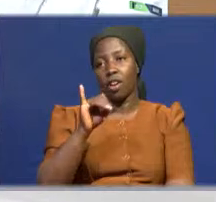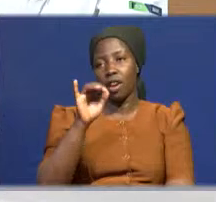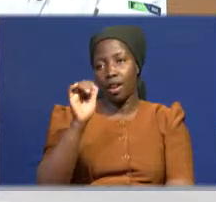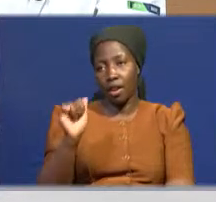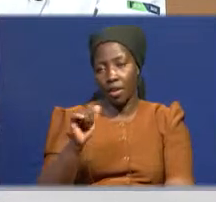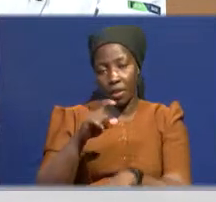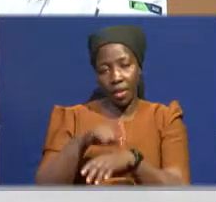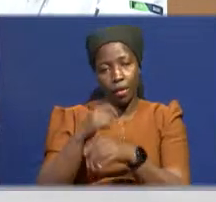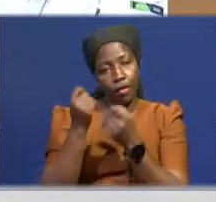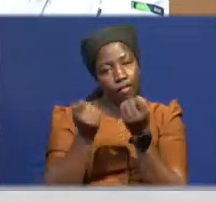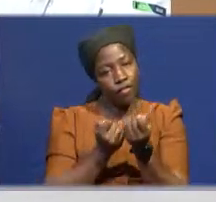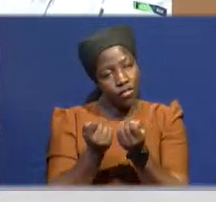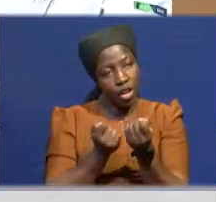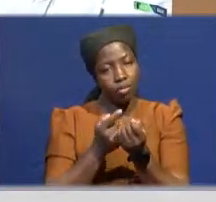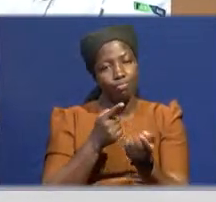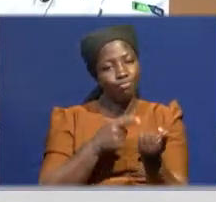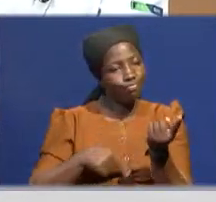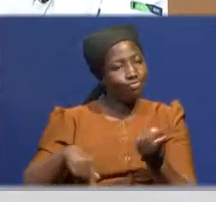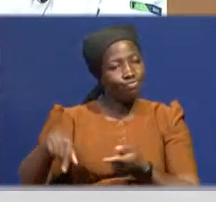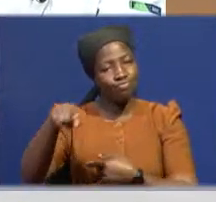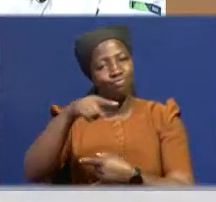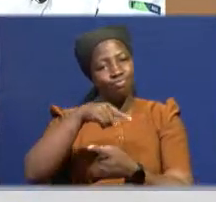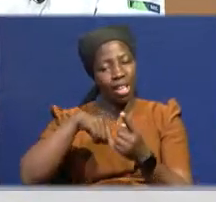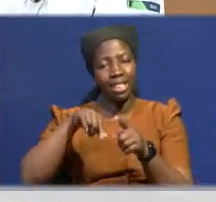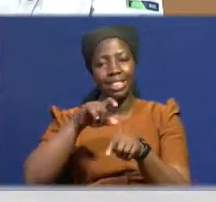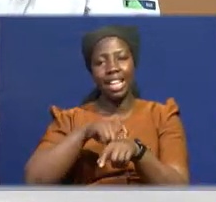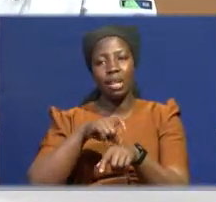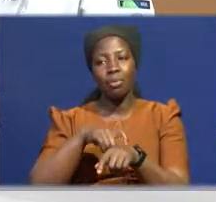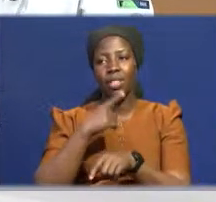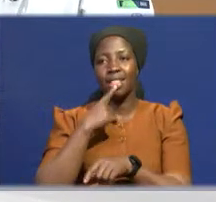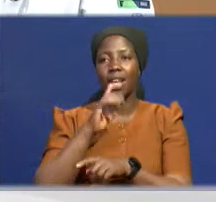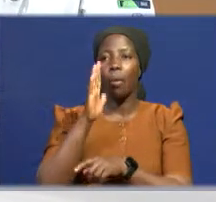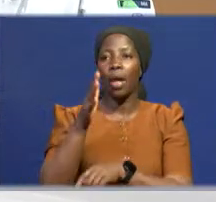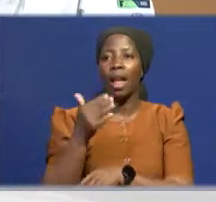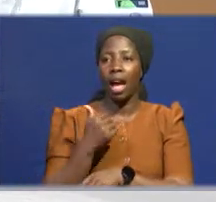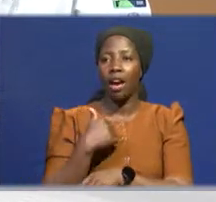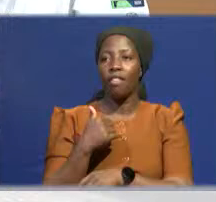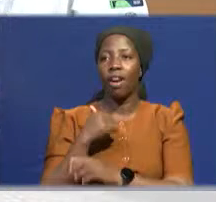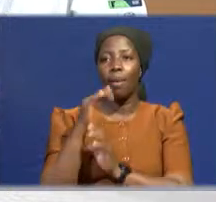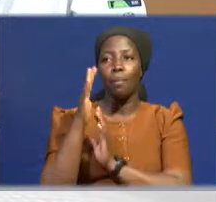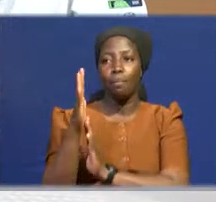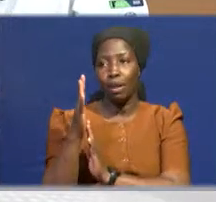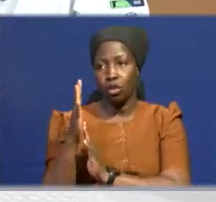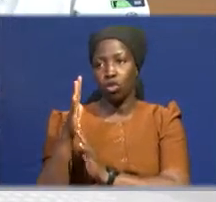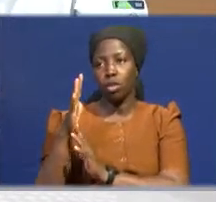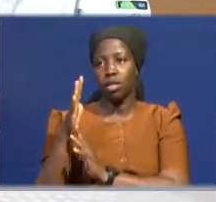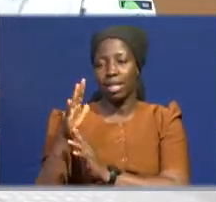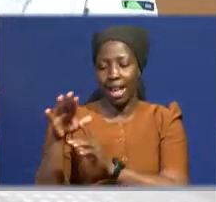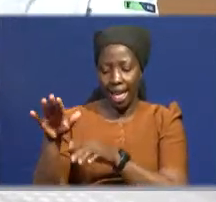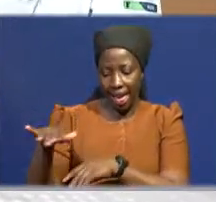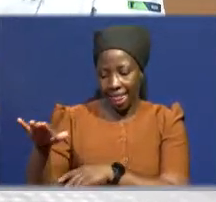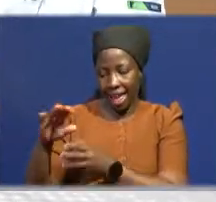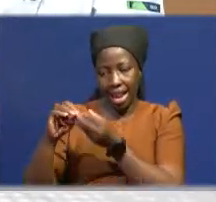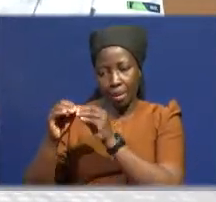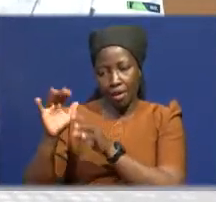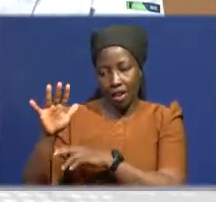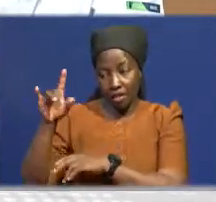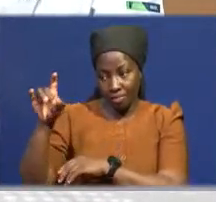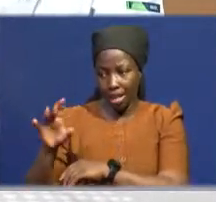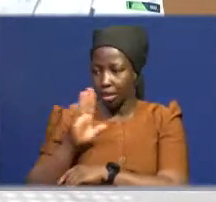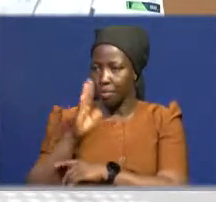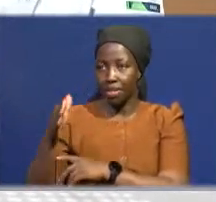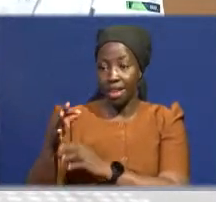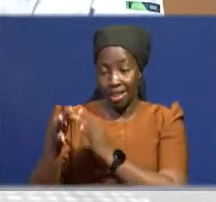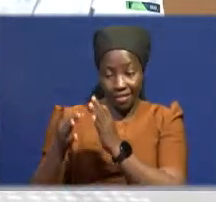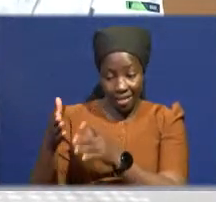When those cars go around, when you say you're going to have a marshal in a box number 5, that marshal must be there. If he's not there, it's a